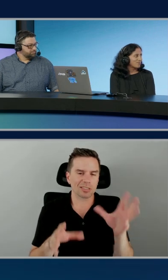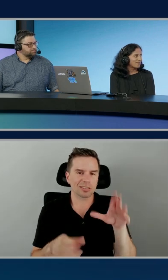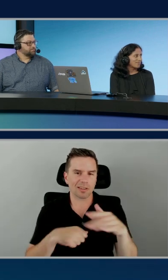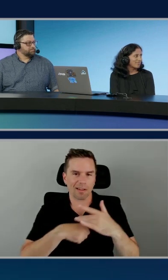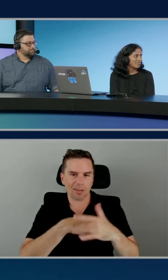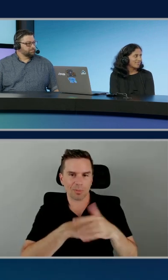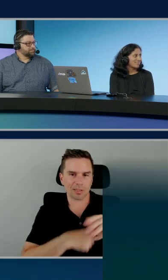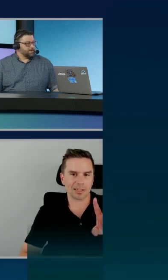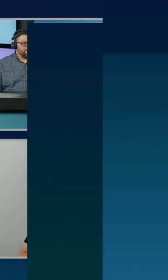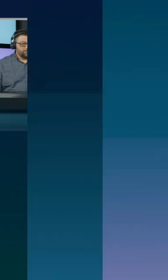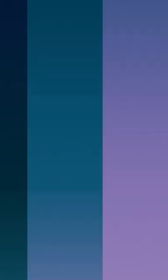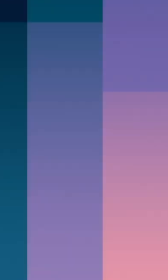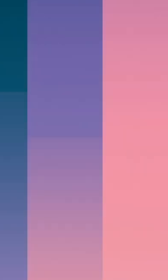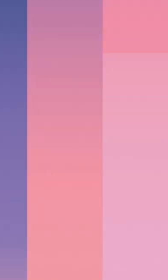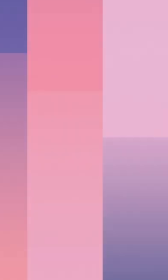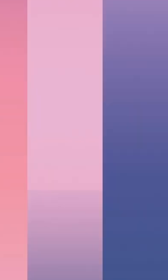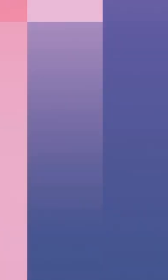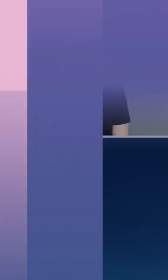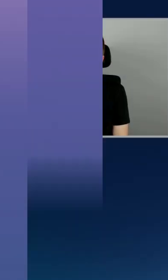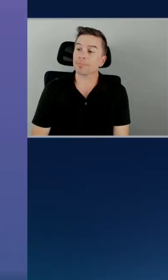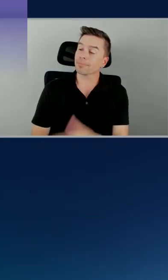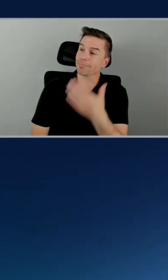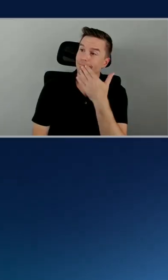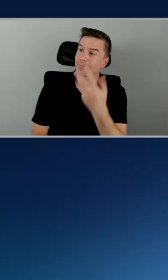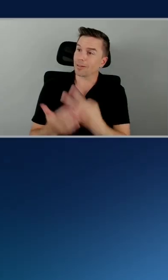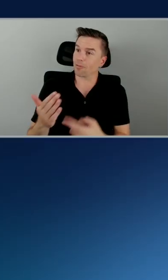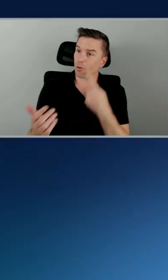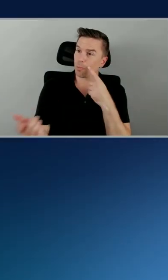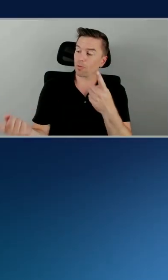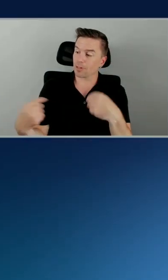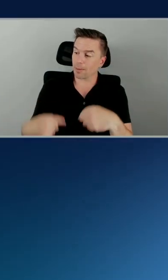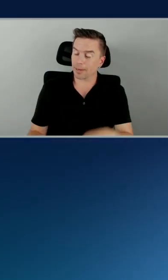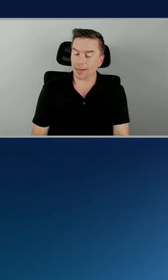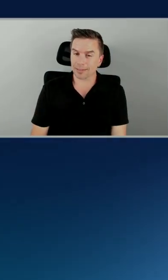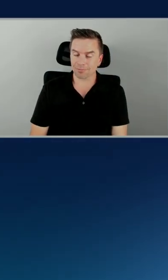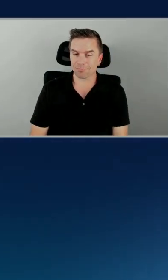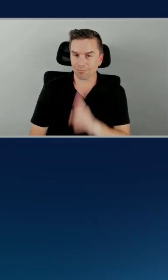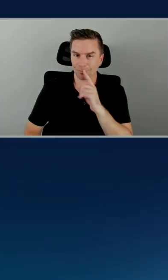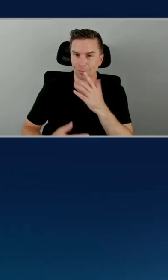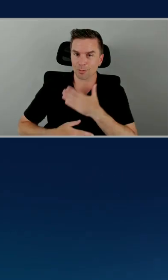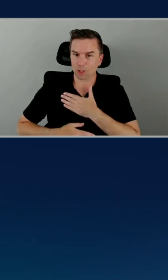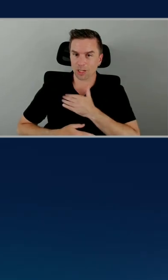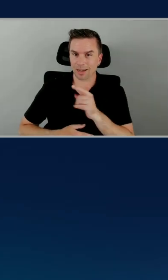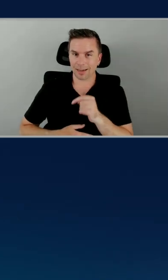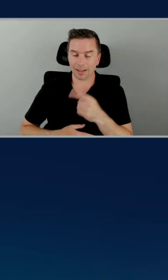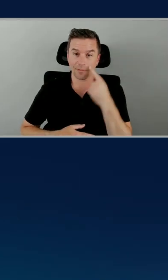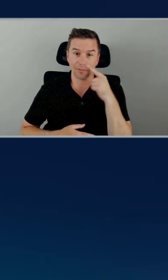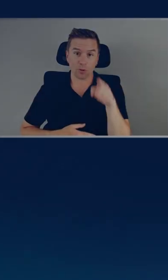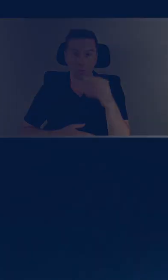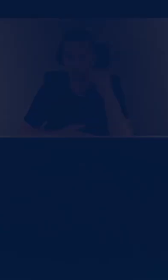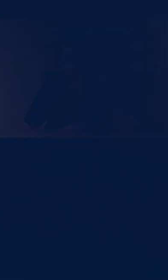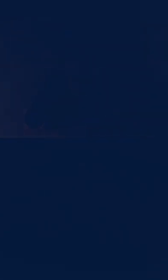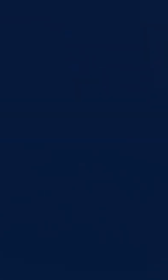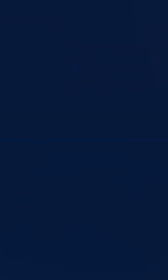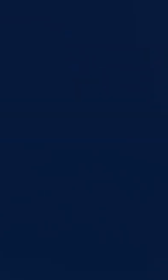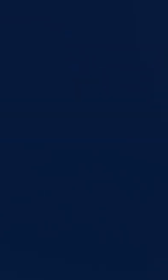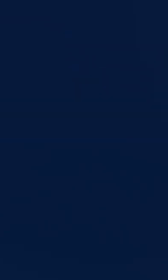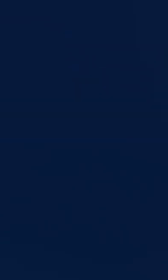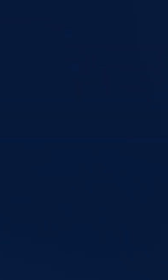you both for being here. Thank you. Really appreciate it. This is great. Thank you. Yeah. For all of you at home, stick around. We'll be back with more.